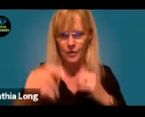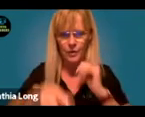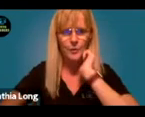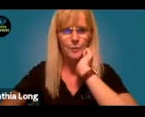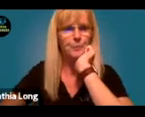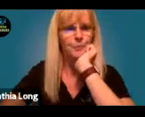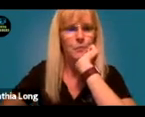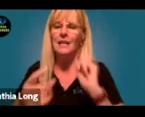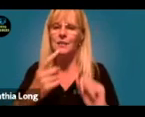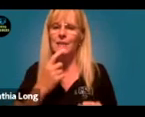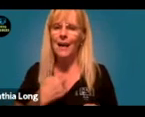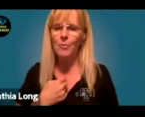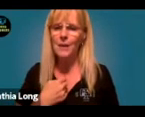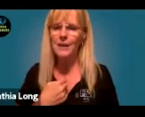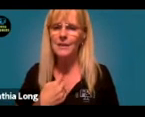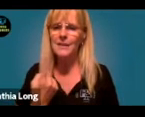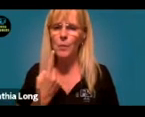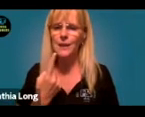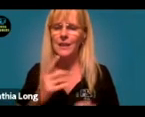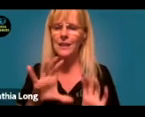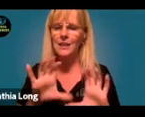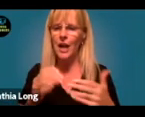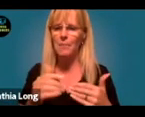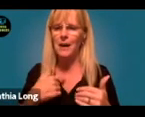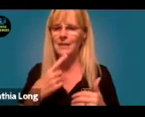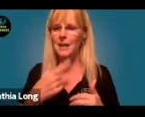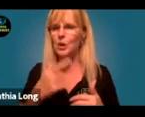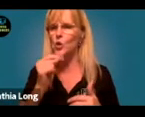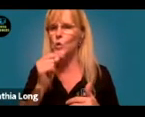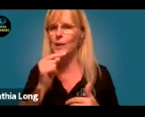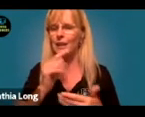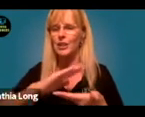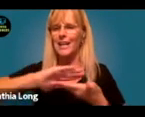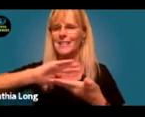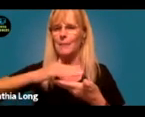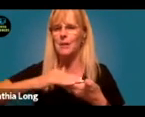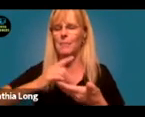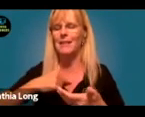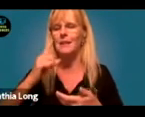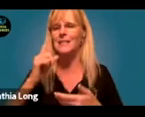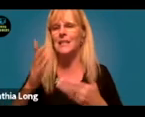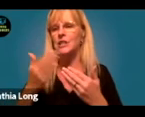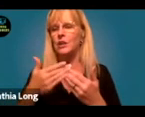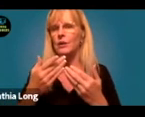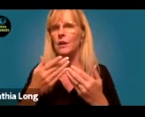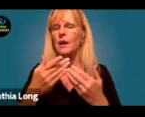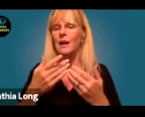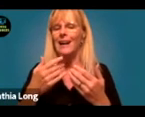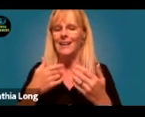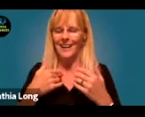here for you. So tell me, someone in the chat box, tell me who actually has a laptop. I think it's